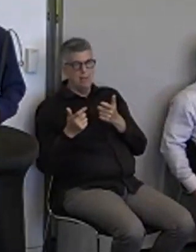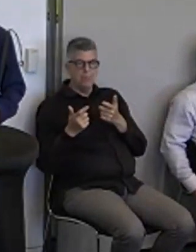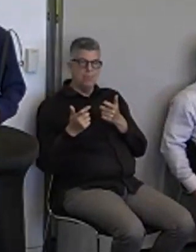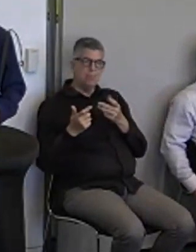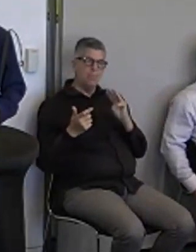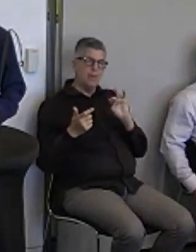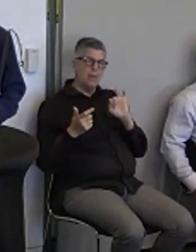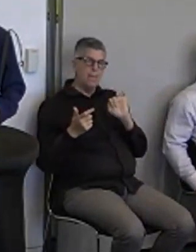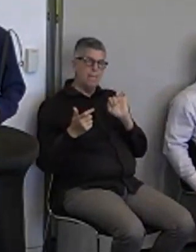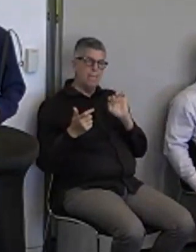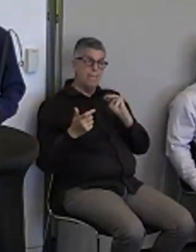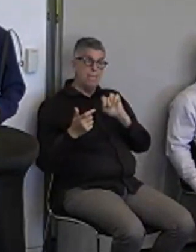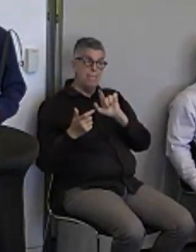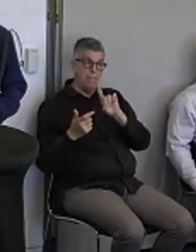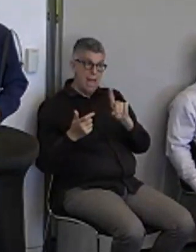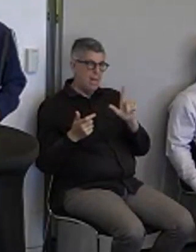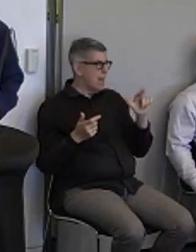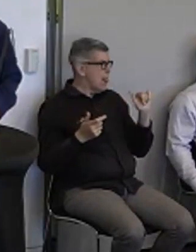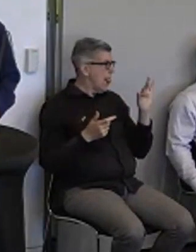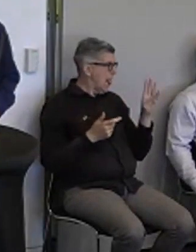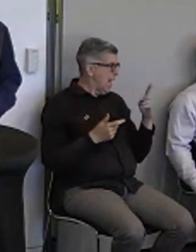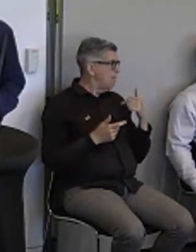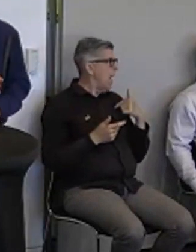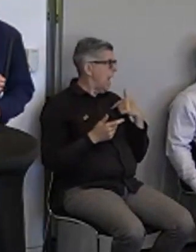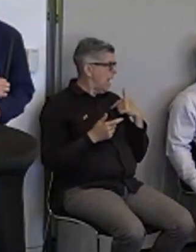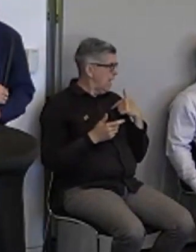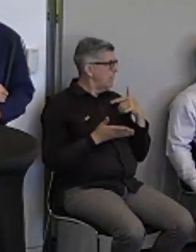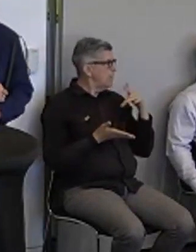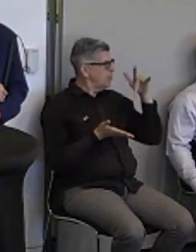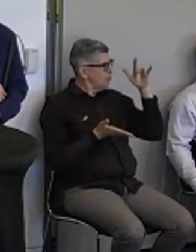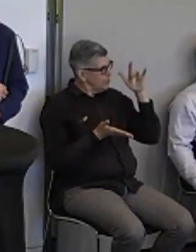today from the Mad Lab, my hands were on first. So there.